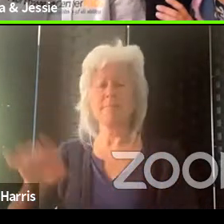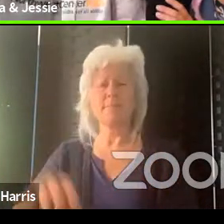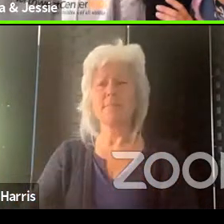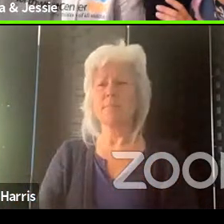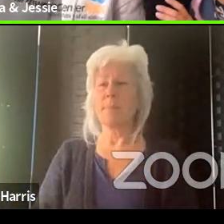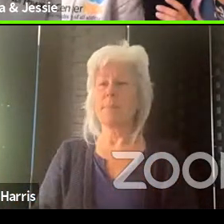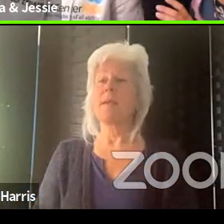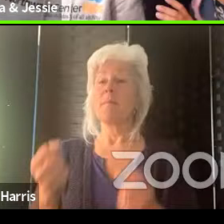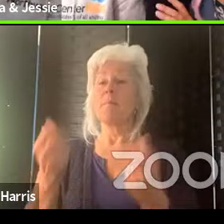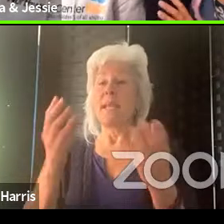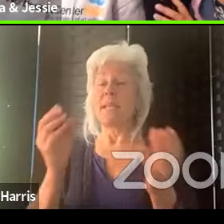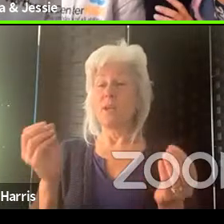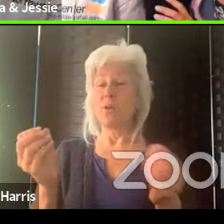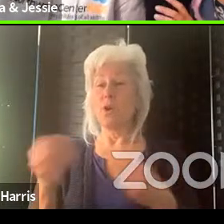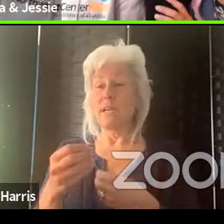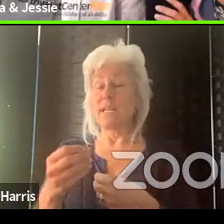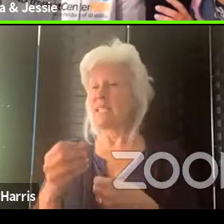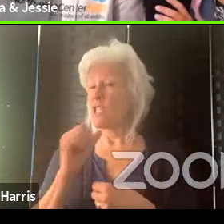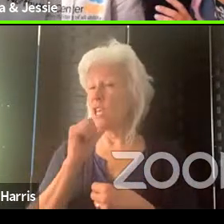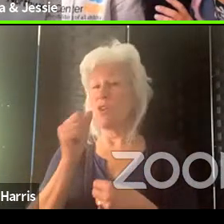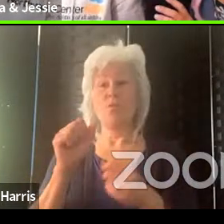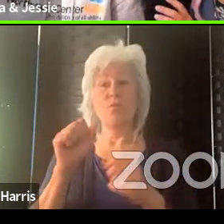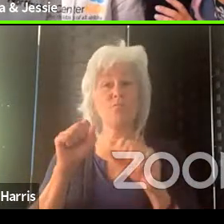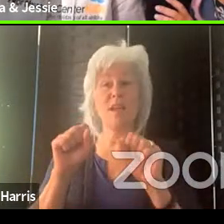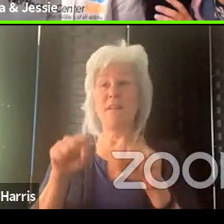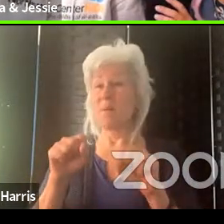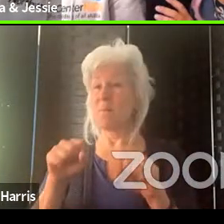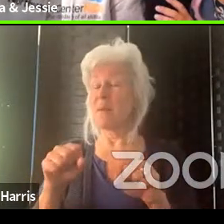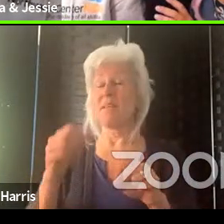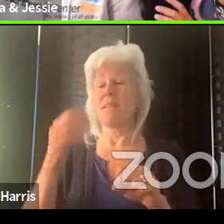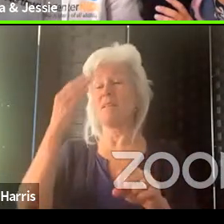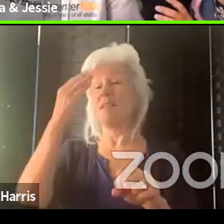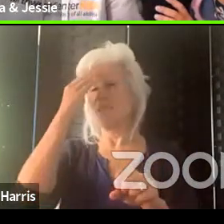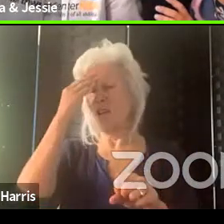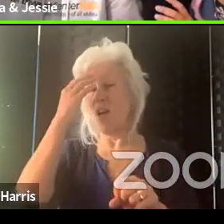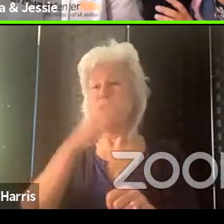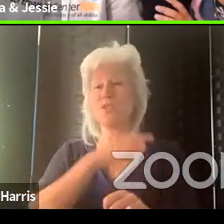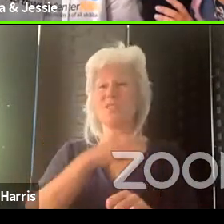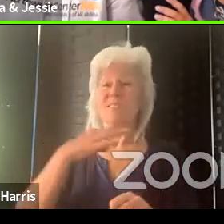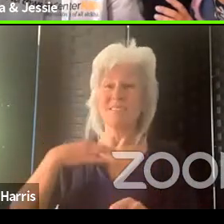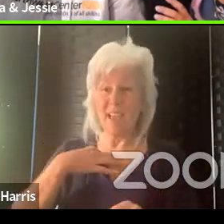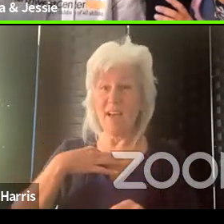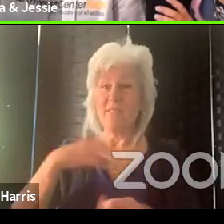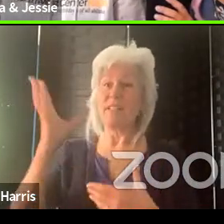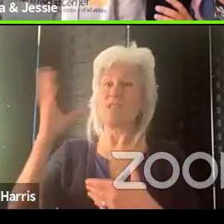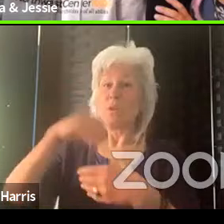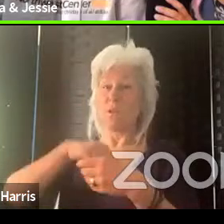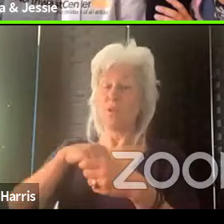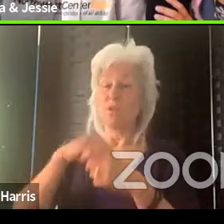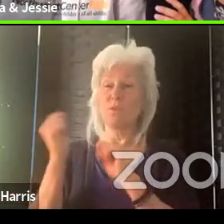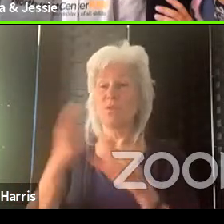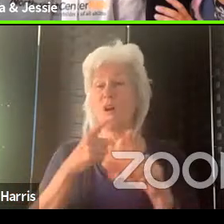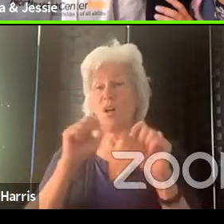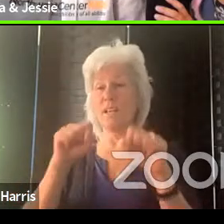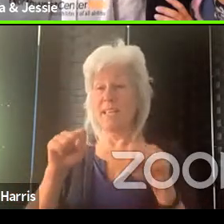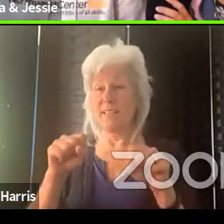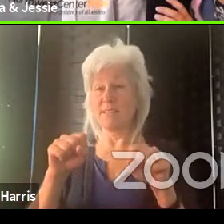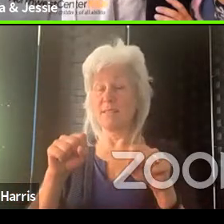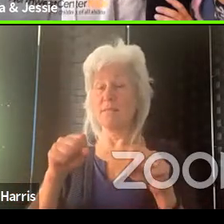many organizations don't have the ability, knowledge, staff, or confidence in including all children. The impact